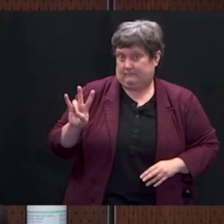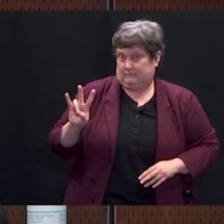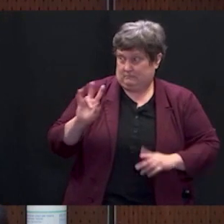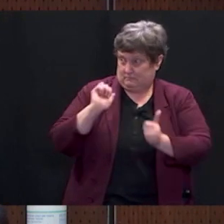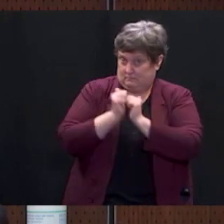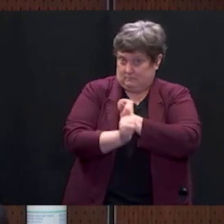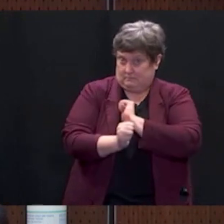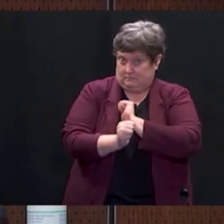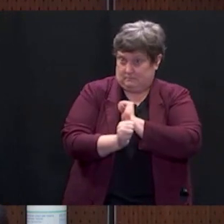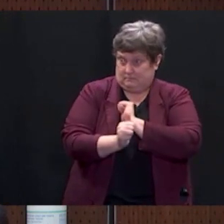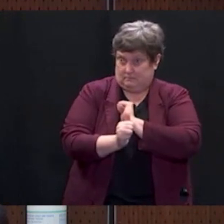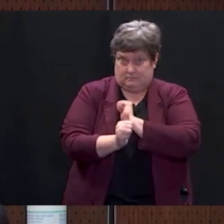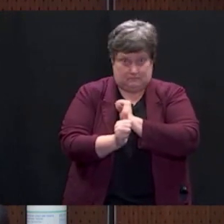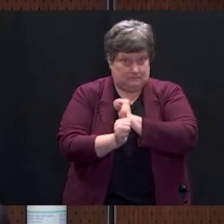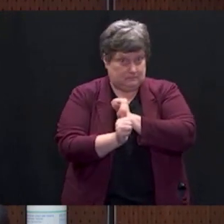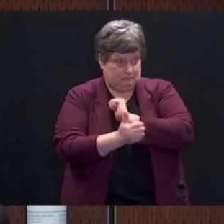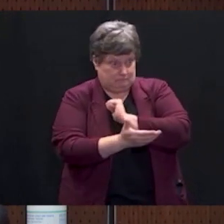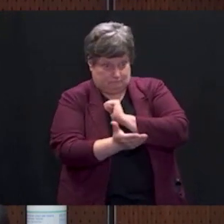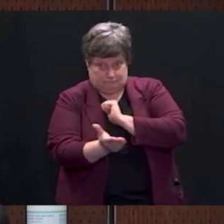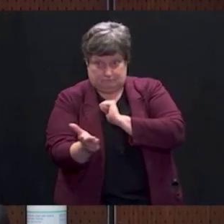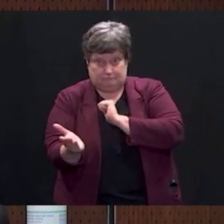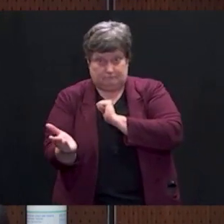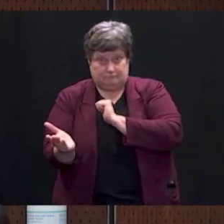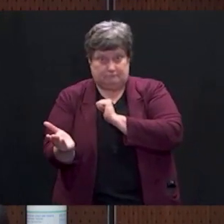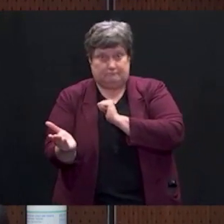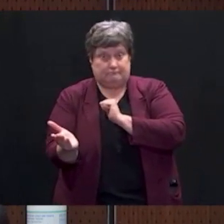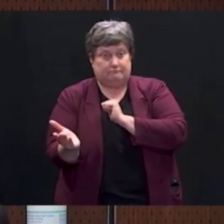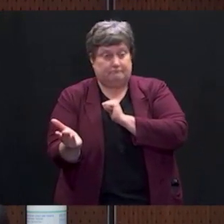PV7 carry as amended?